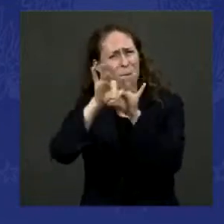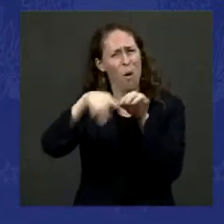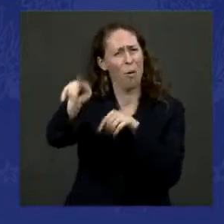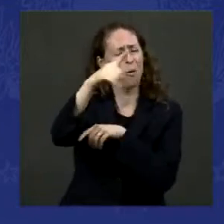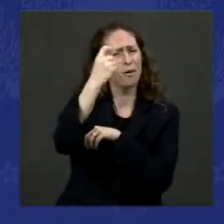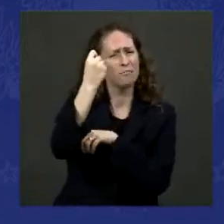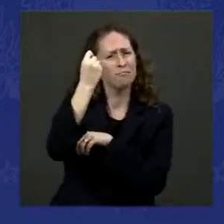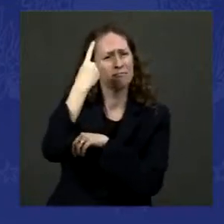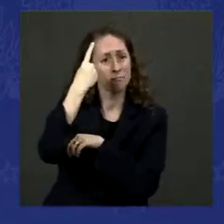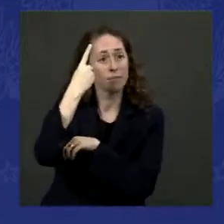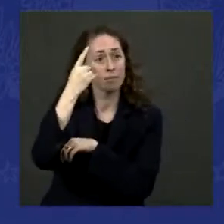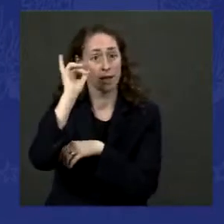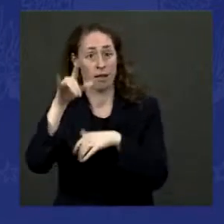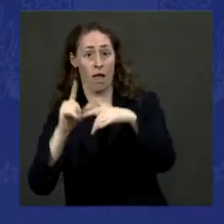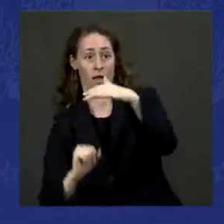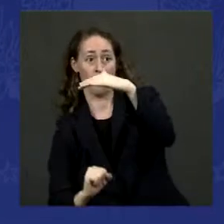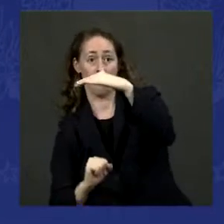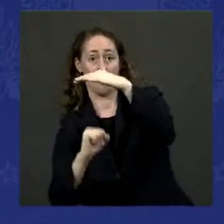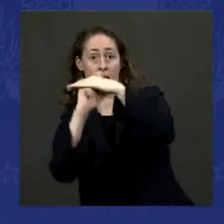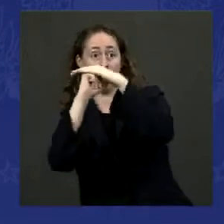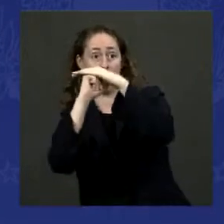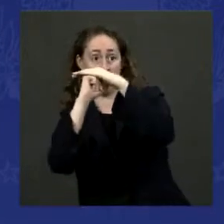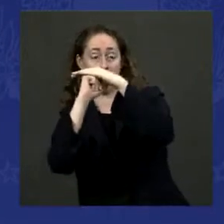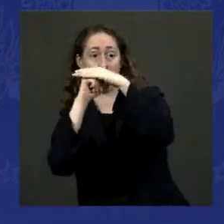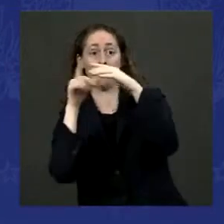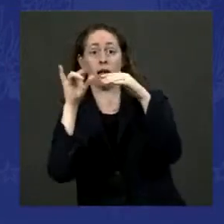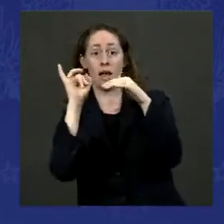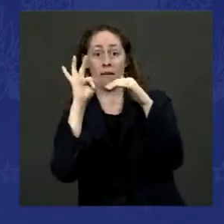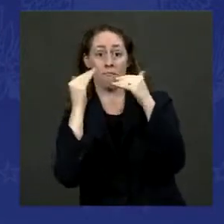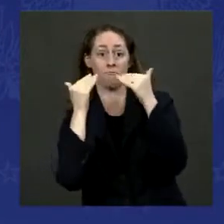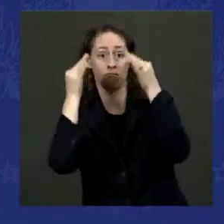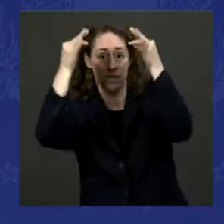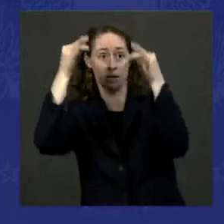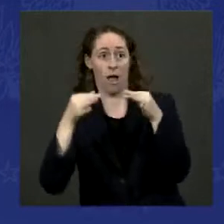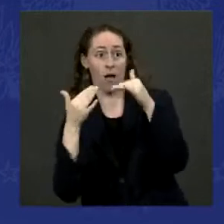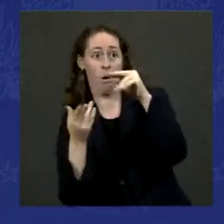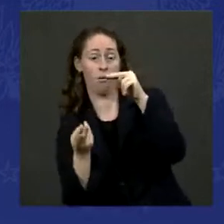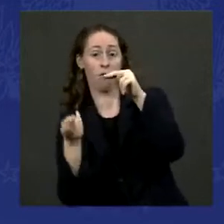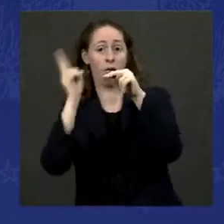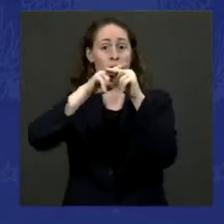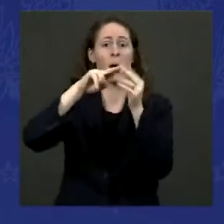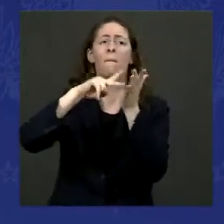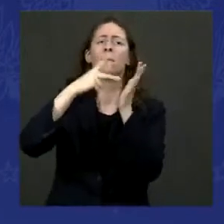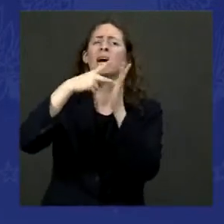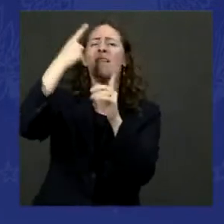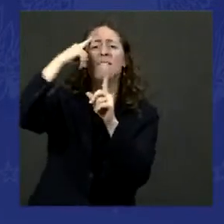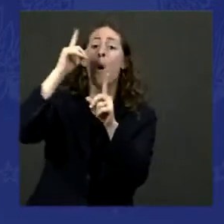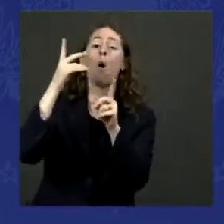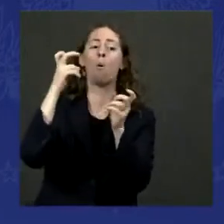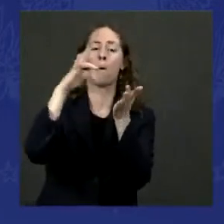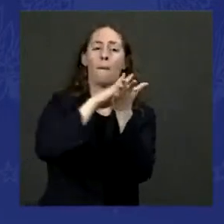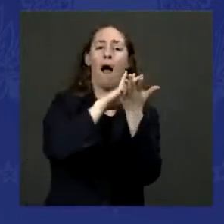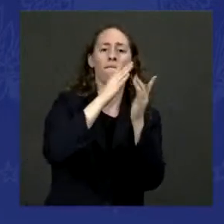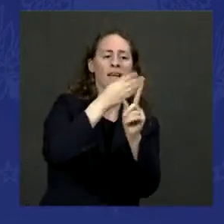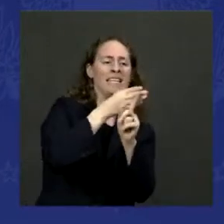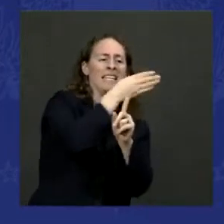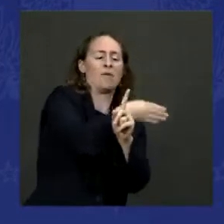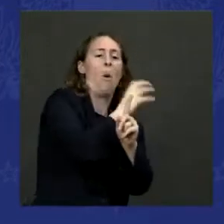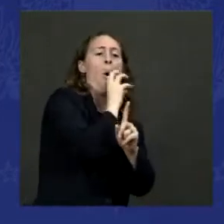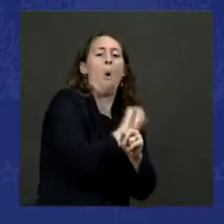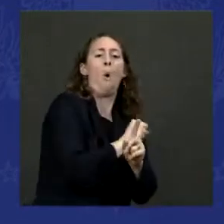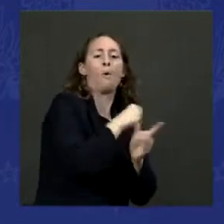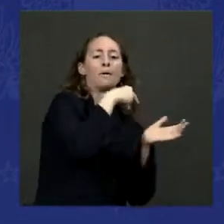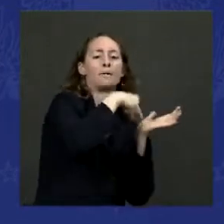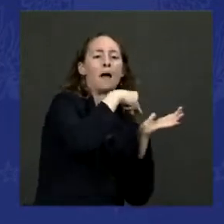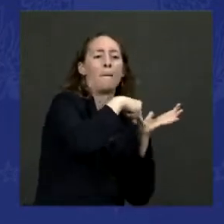limit is about paying off our old debts. It has nothing to do with any new spending